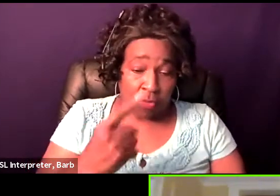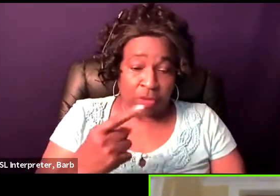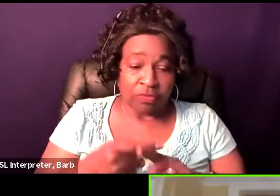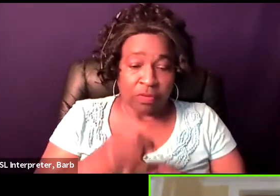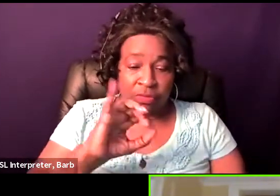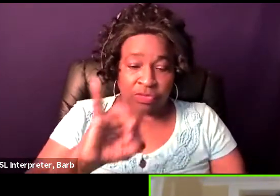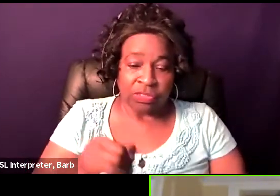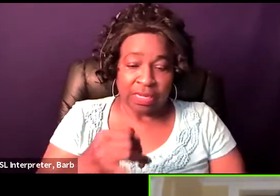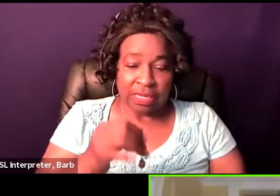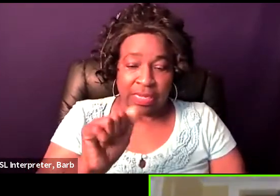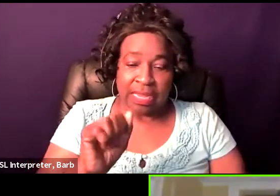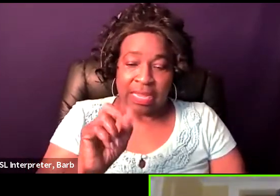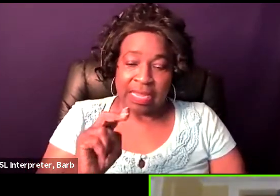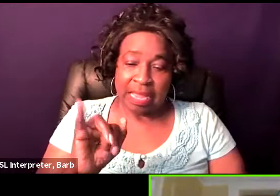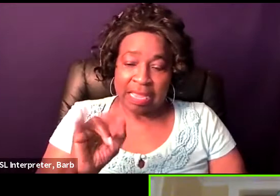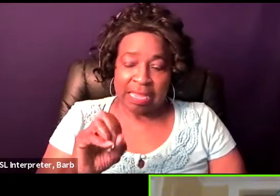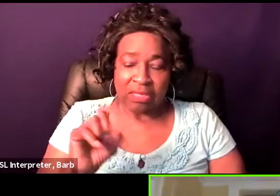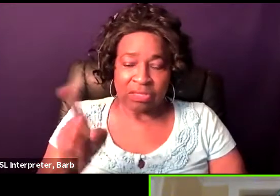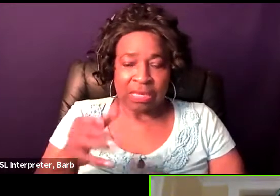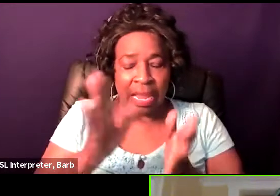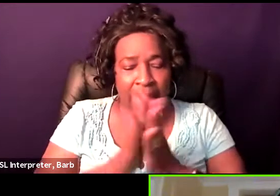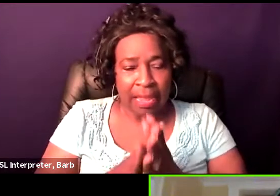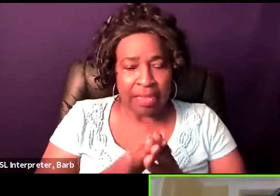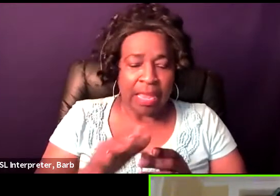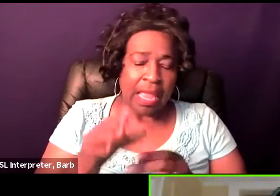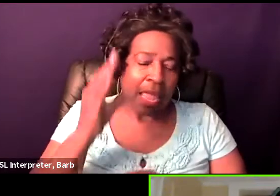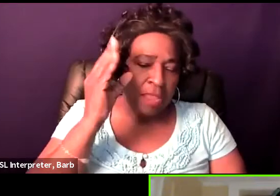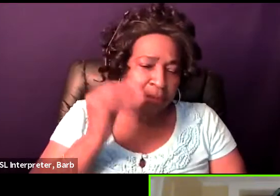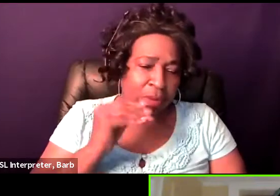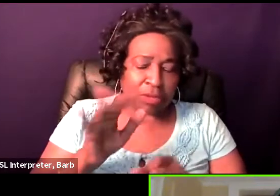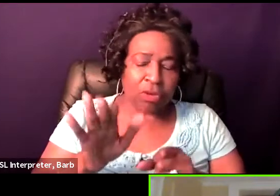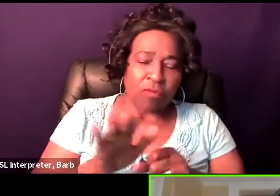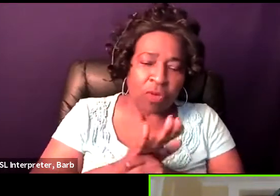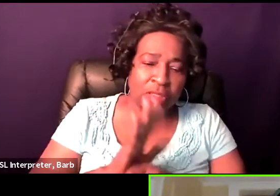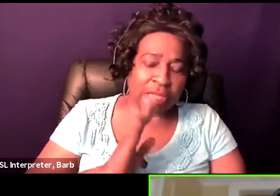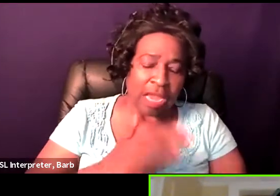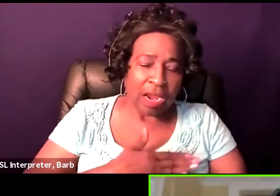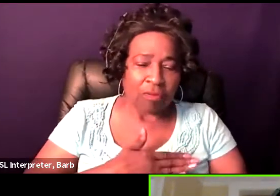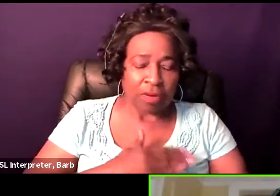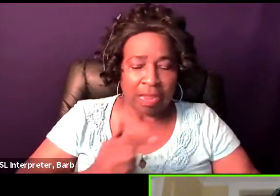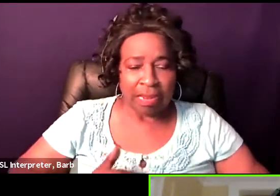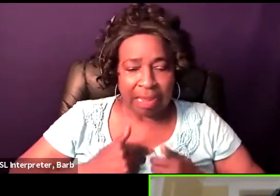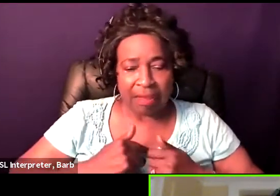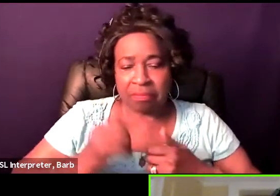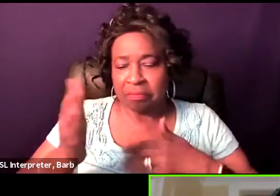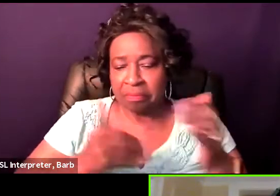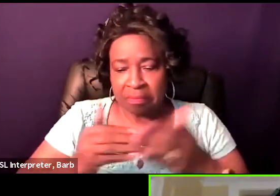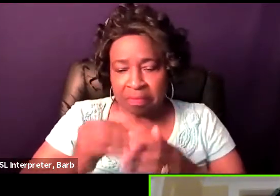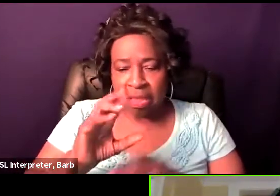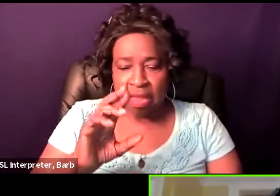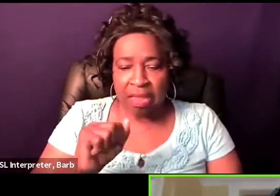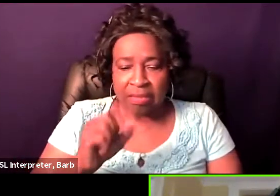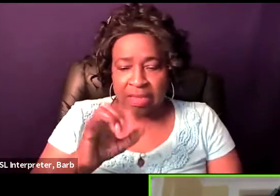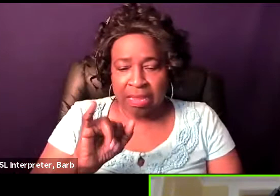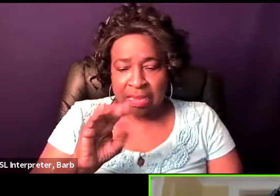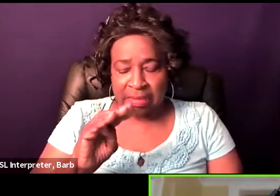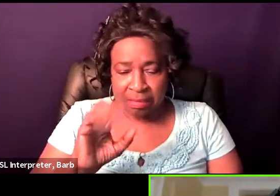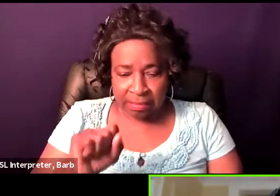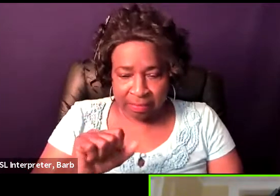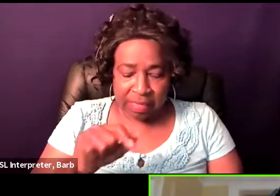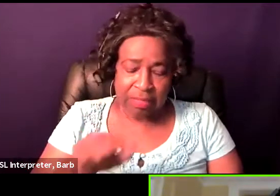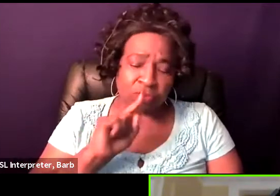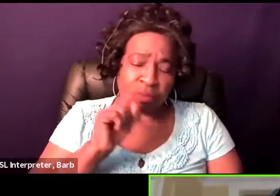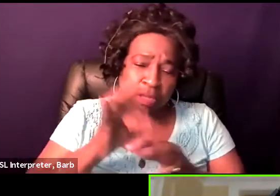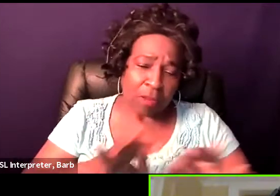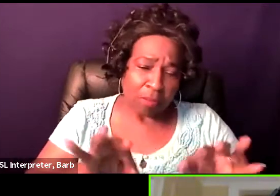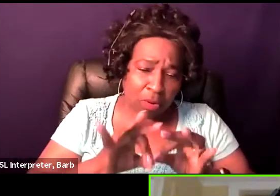She asks, experiencing the fullness of our lives despite racial capitalist constraint is core to Black culture. This